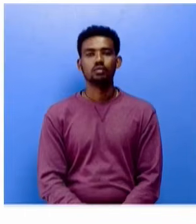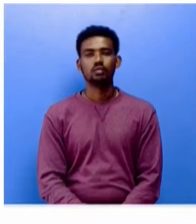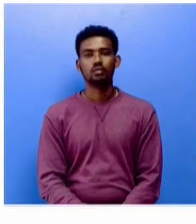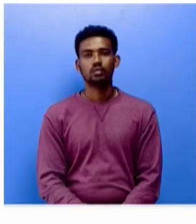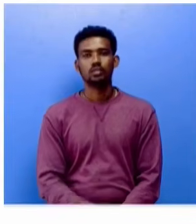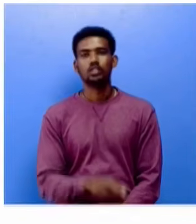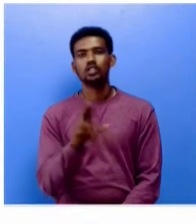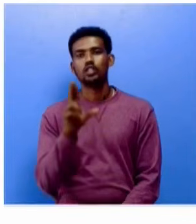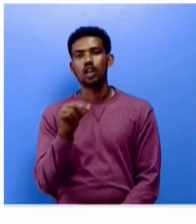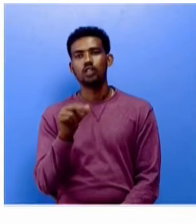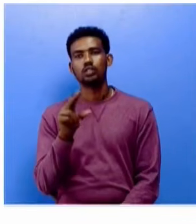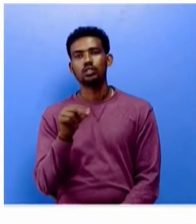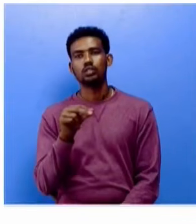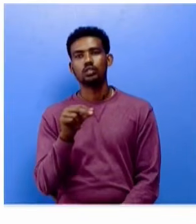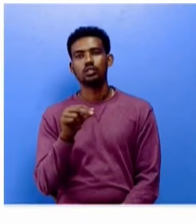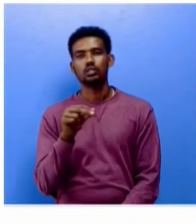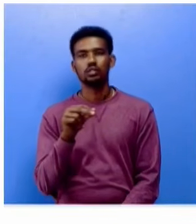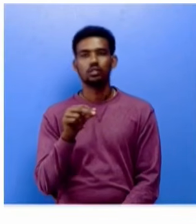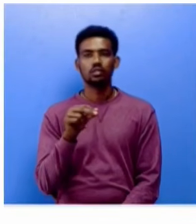not